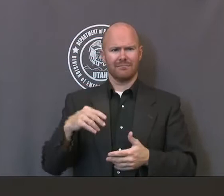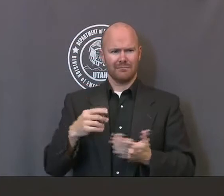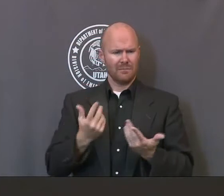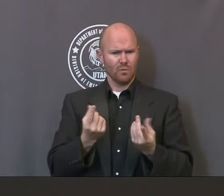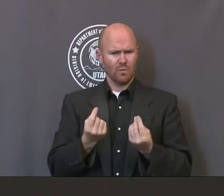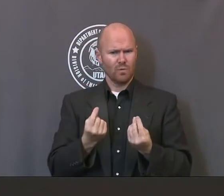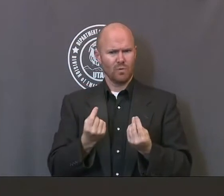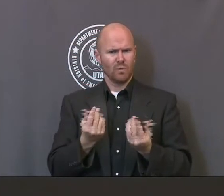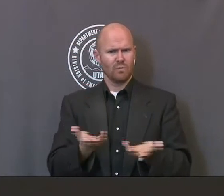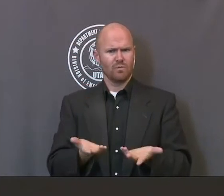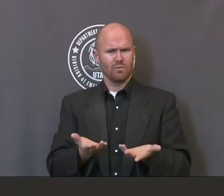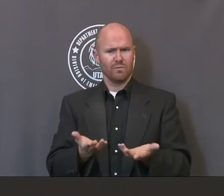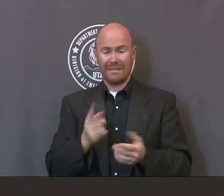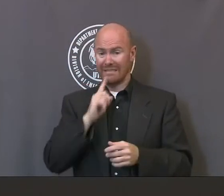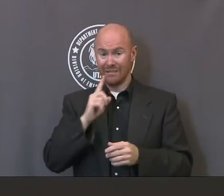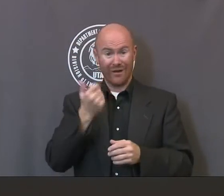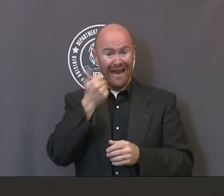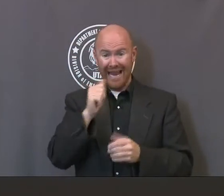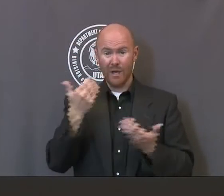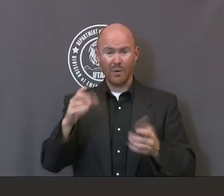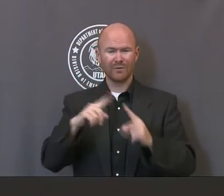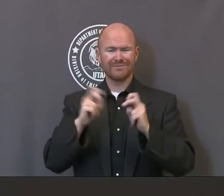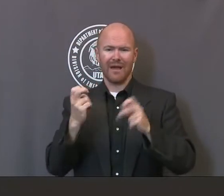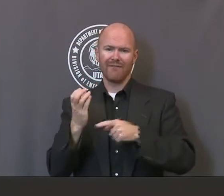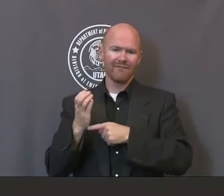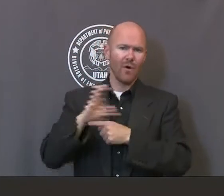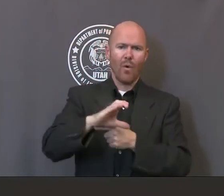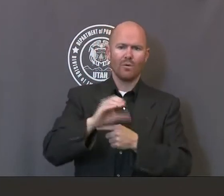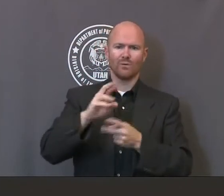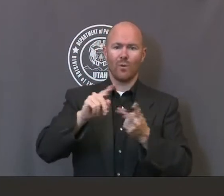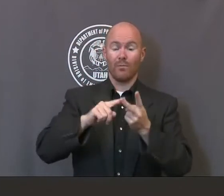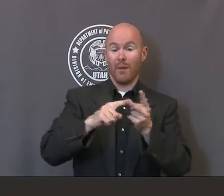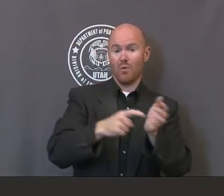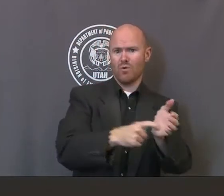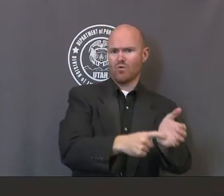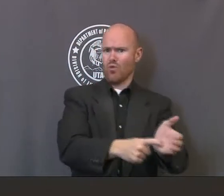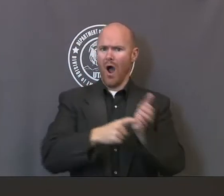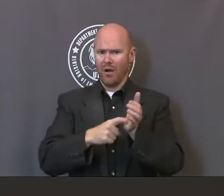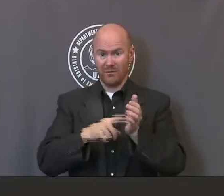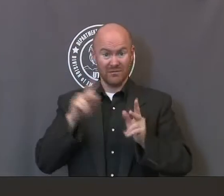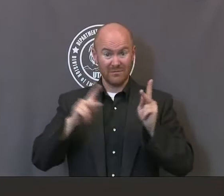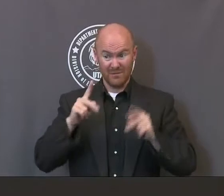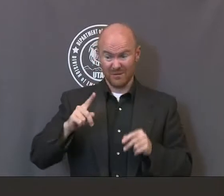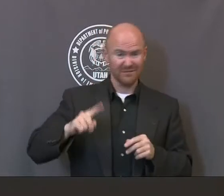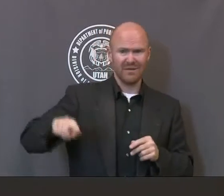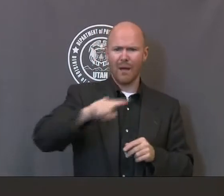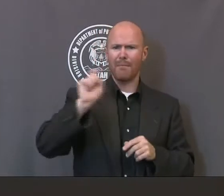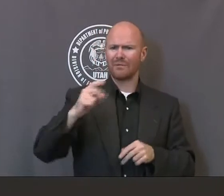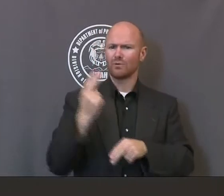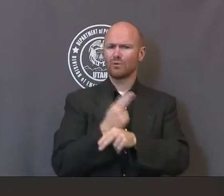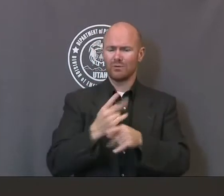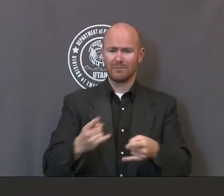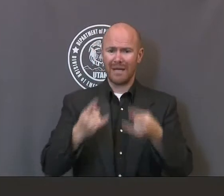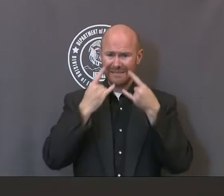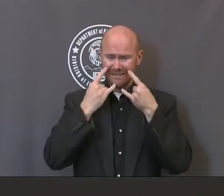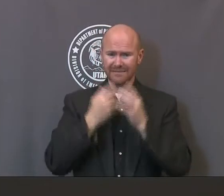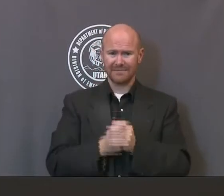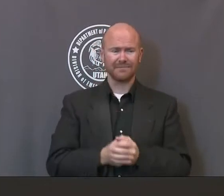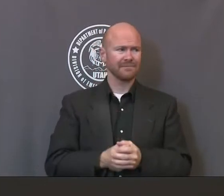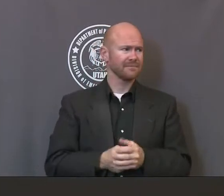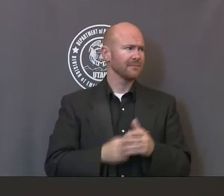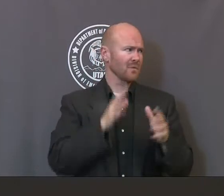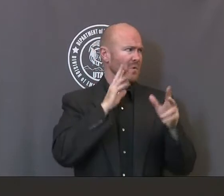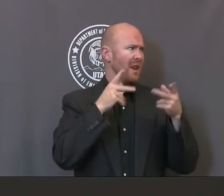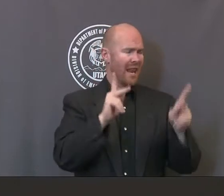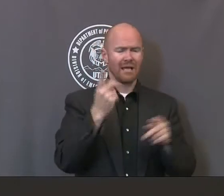is there no mechanism to enforce it or to require the party to put on masks or disperse? I'll let Dr. Sanders talk